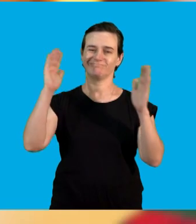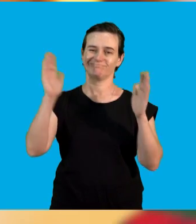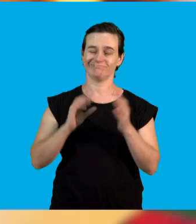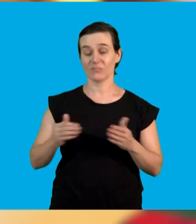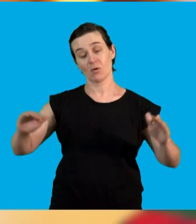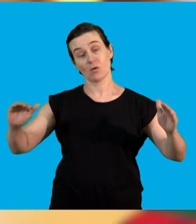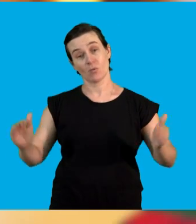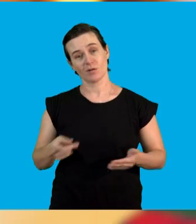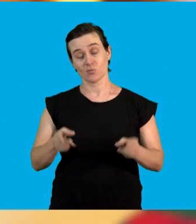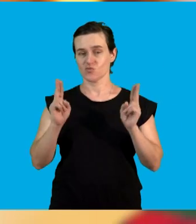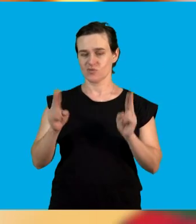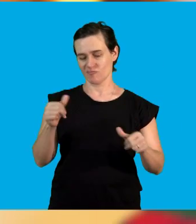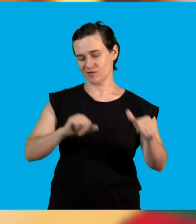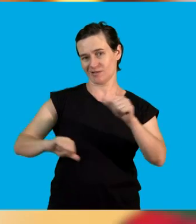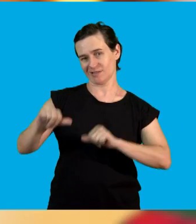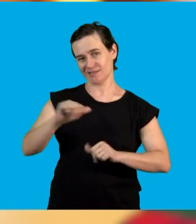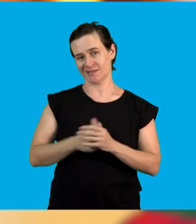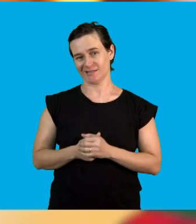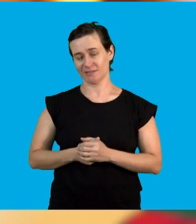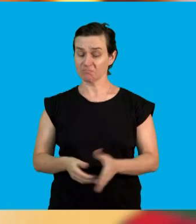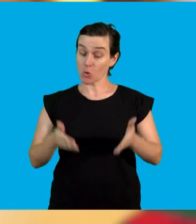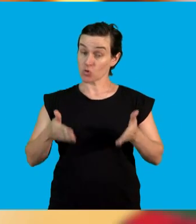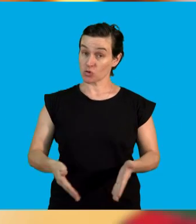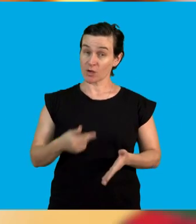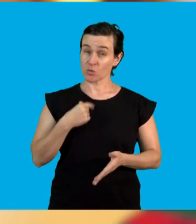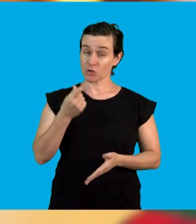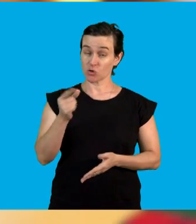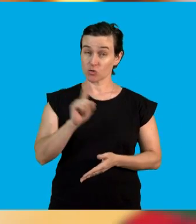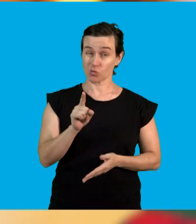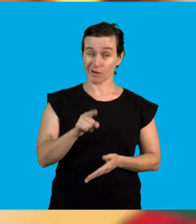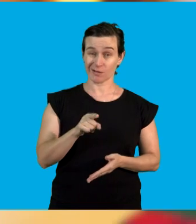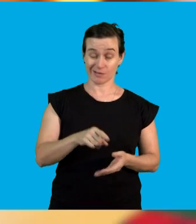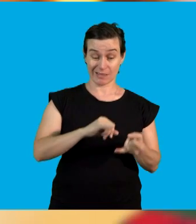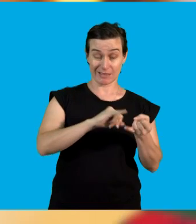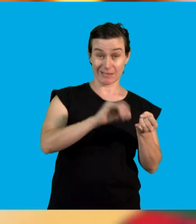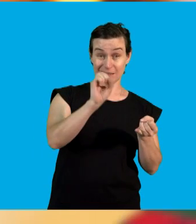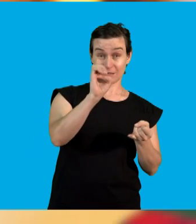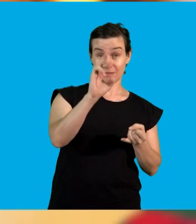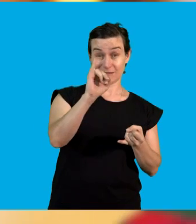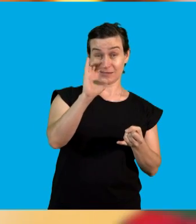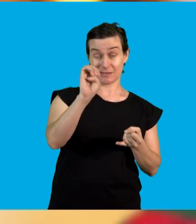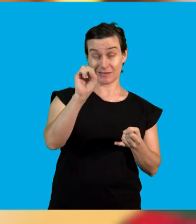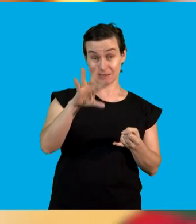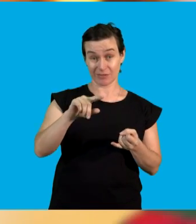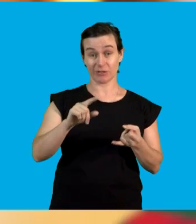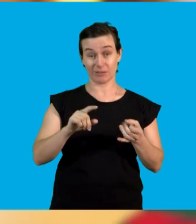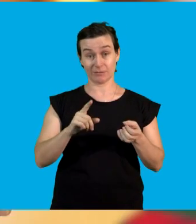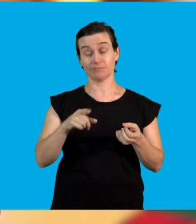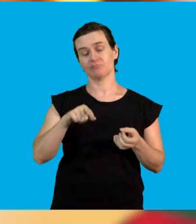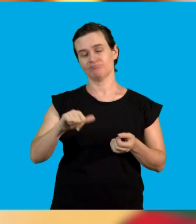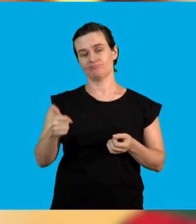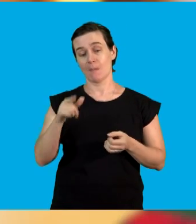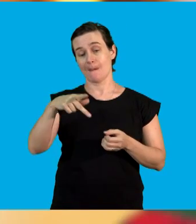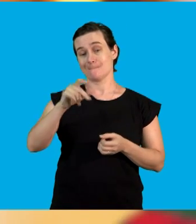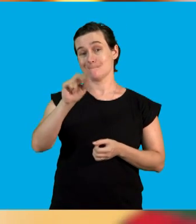Hello learners and welcome to a Natural Sciences lesson. So today we're going to be looking at series and parallel circuits. So before we start with